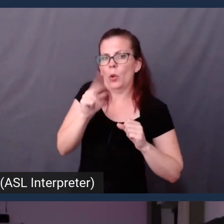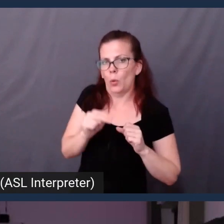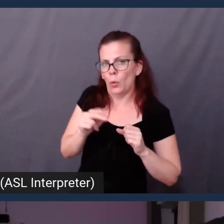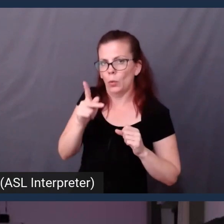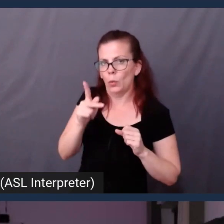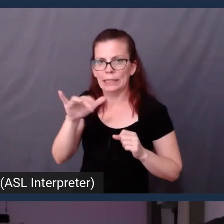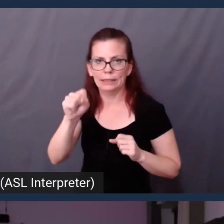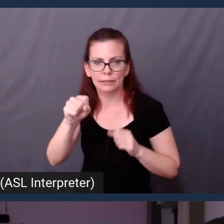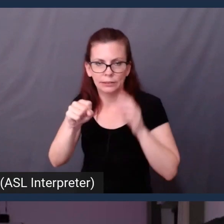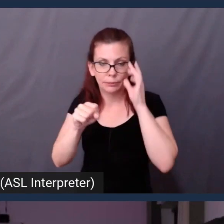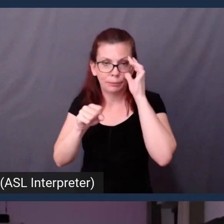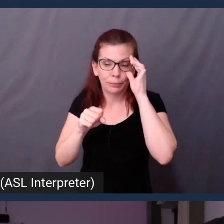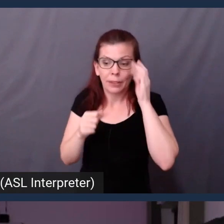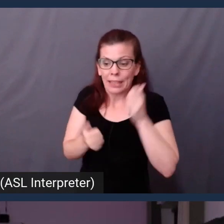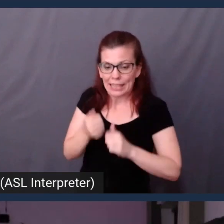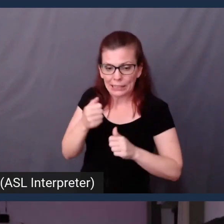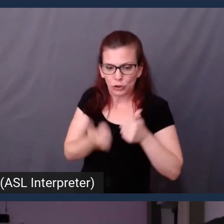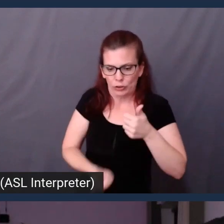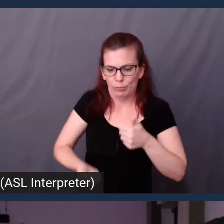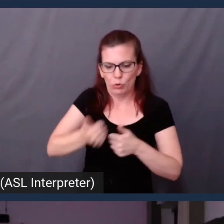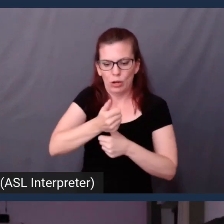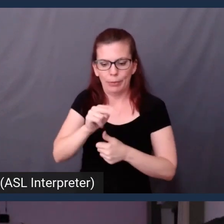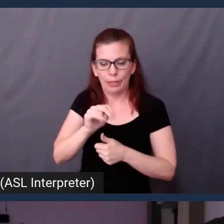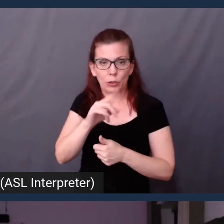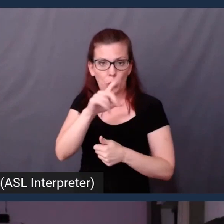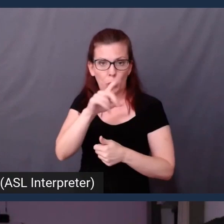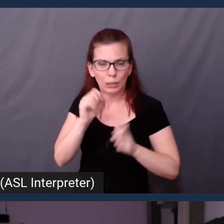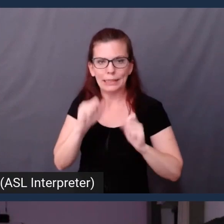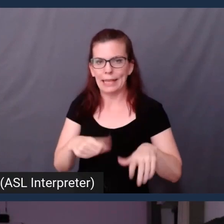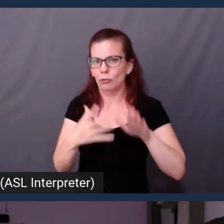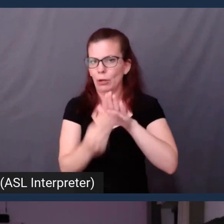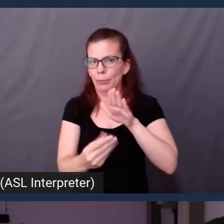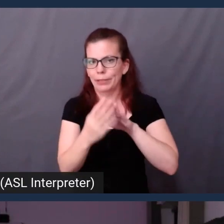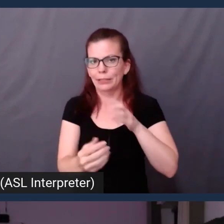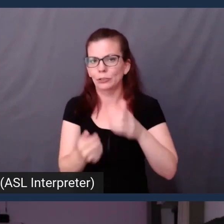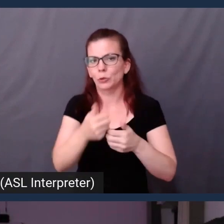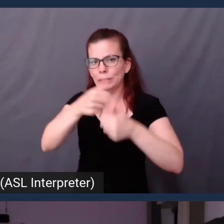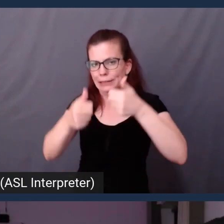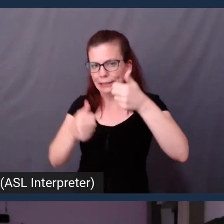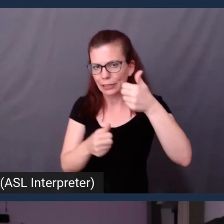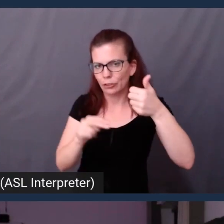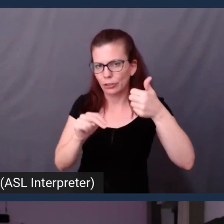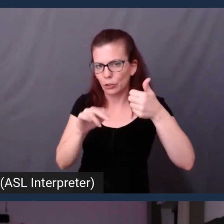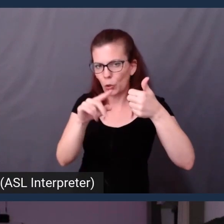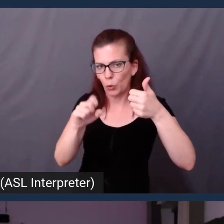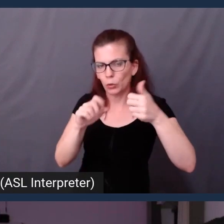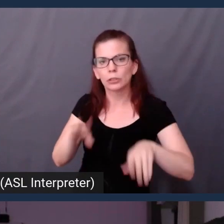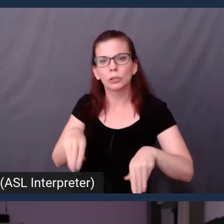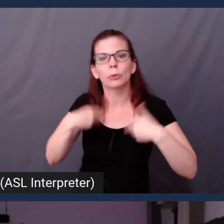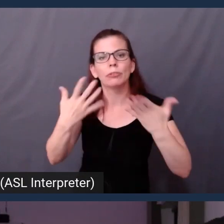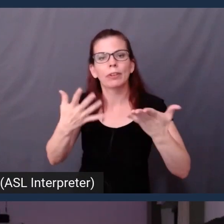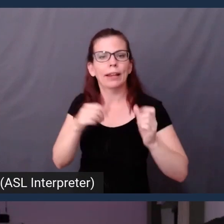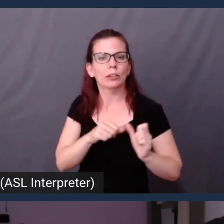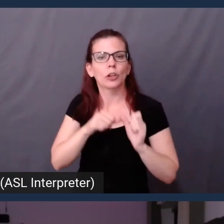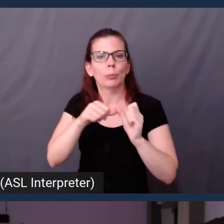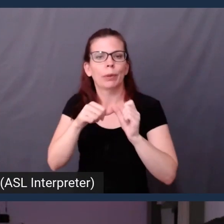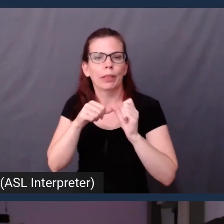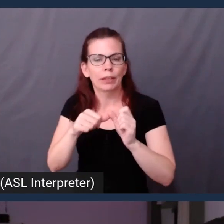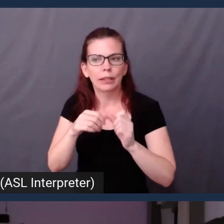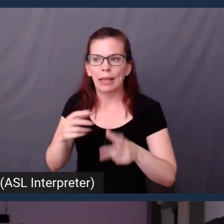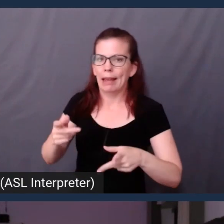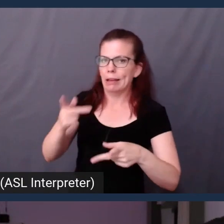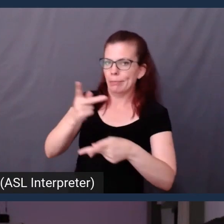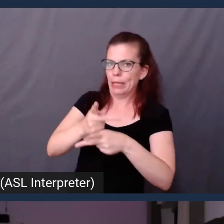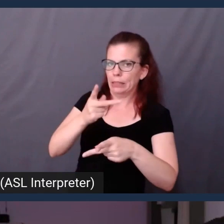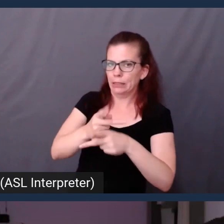those nodes, primary nodes, could also be replicated into its own secondary nodes to provide that kind of durability for and maintain